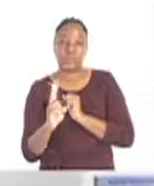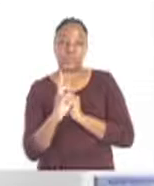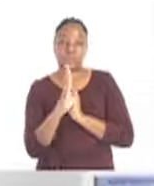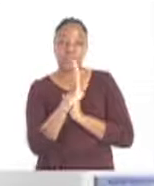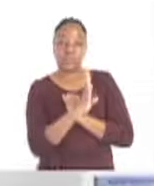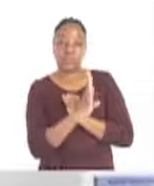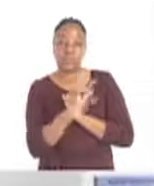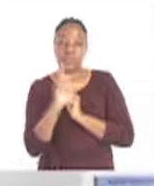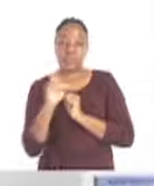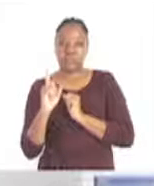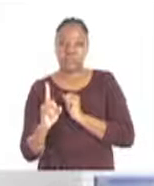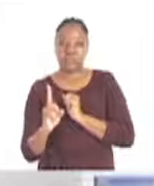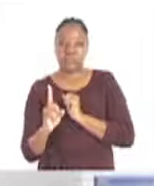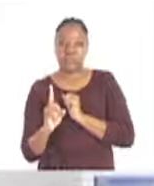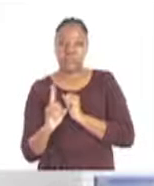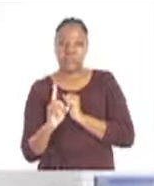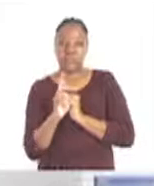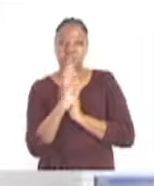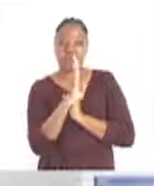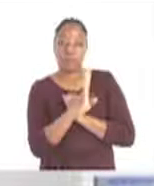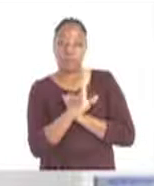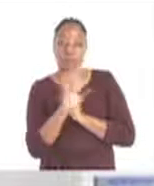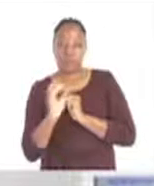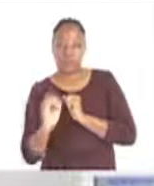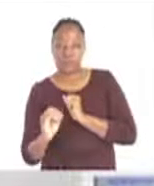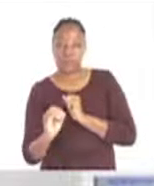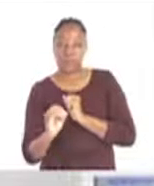41, 40,